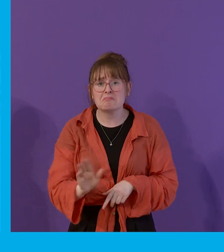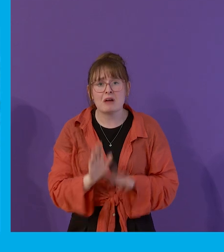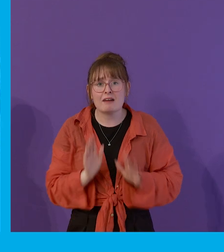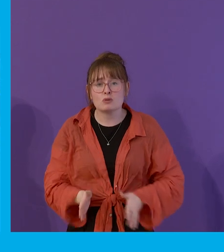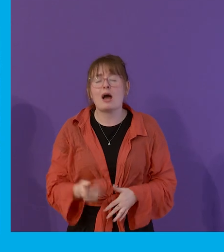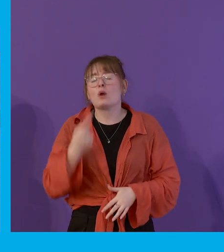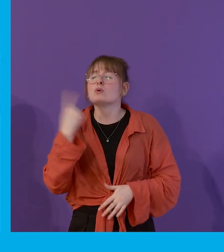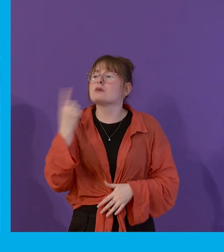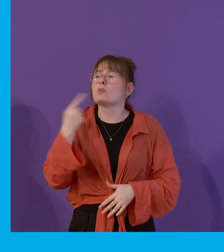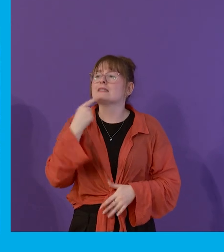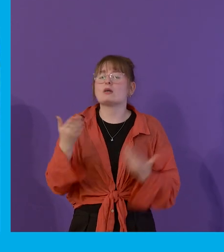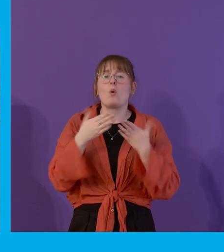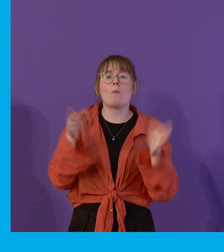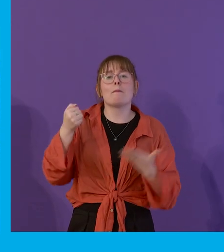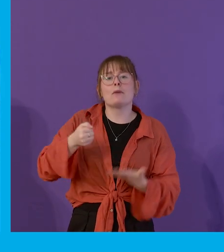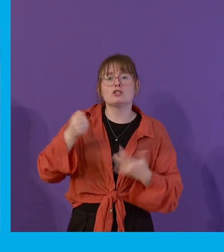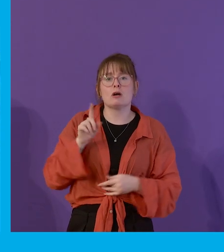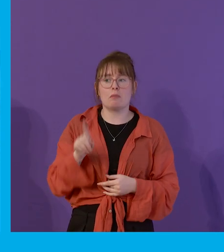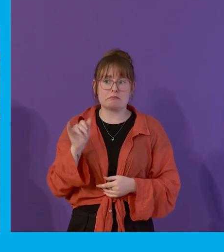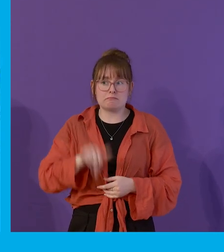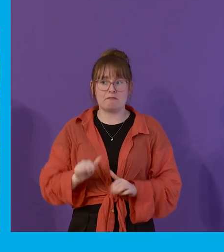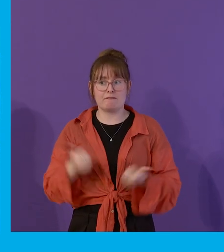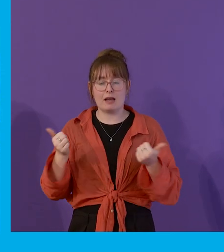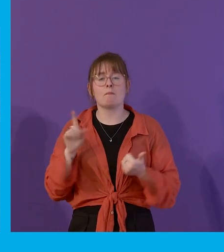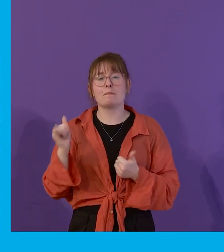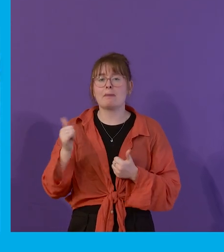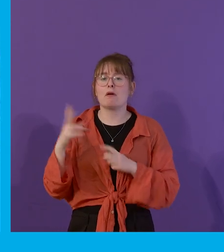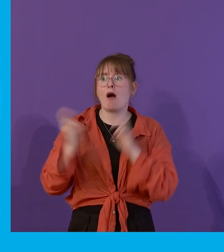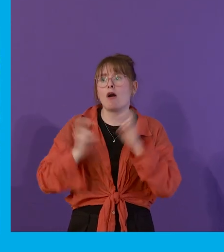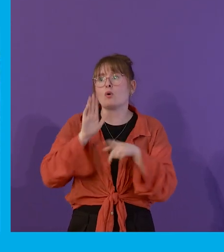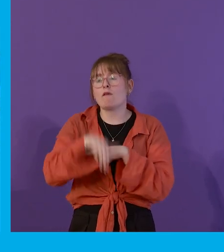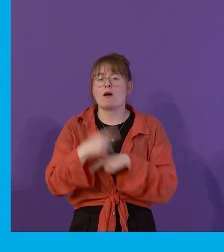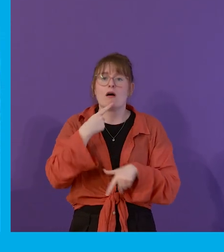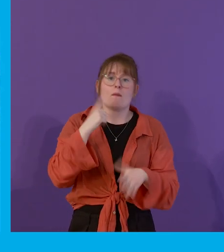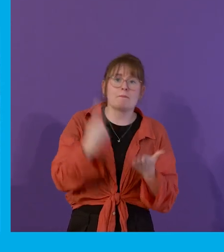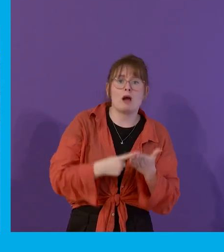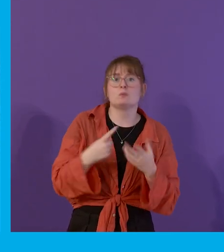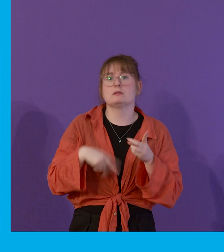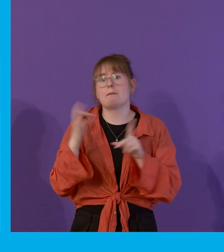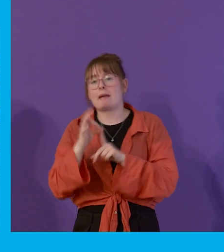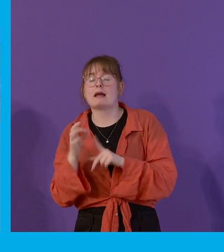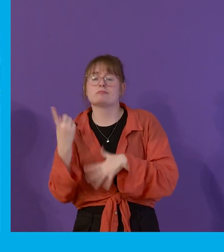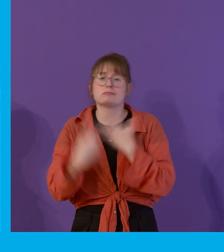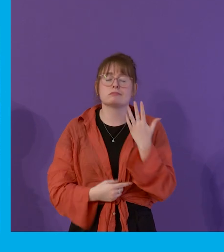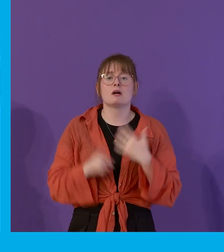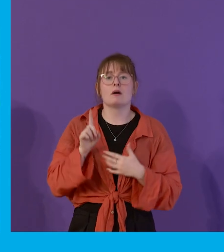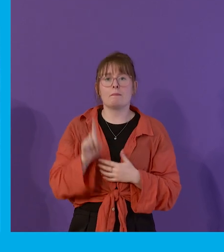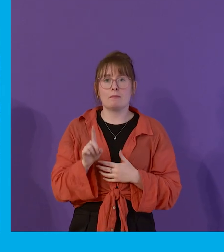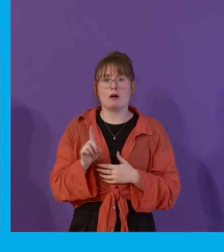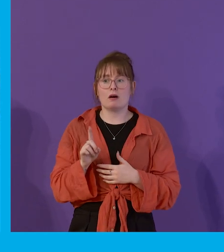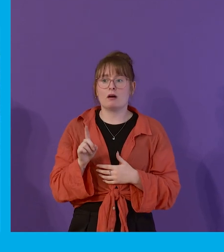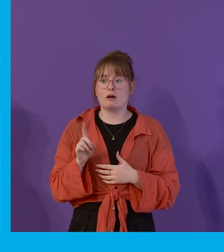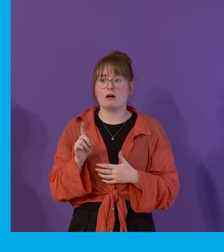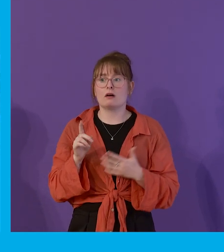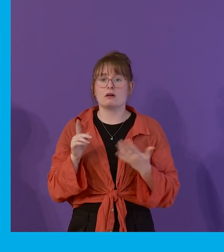the budgets. We all know roughly the budgets. So we might argue over pounds and pence and bits at the margins, but the block grant has never fallen below a